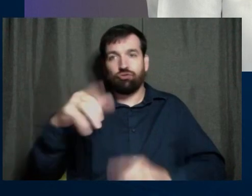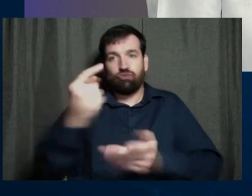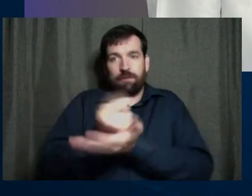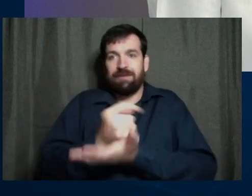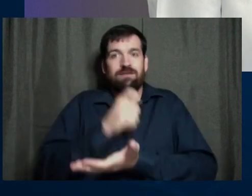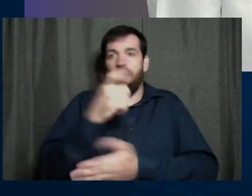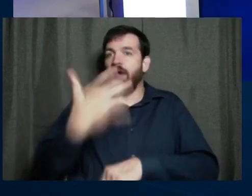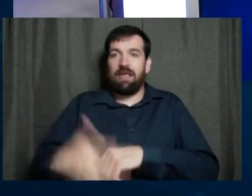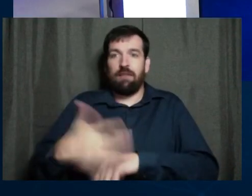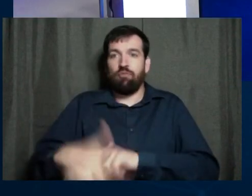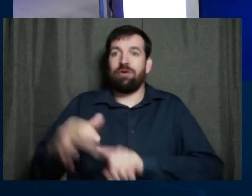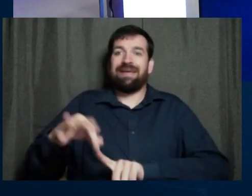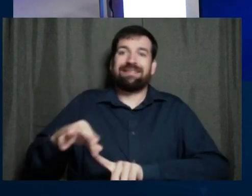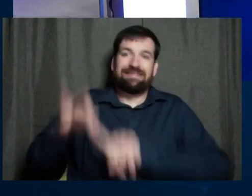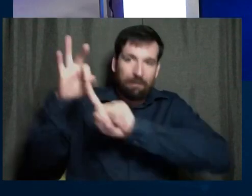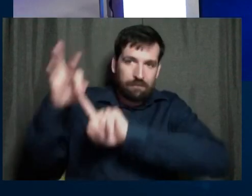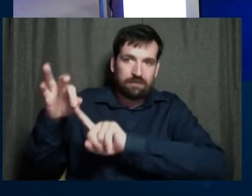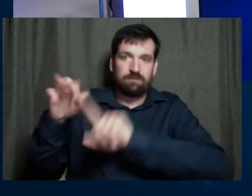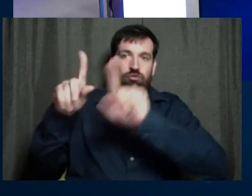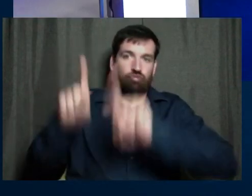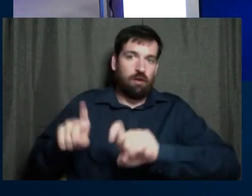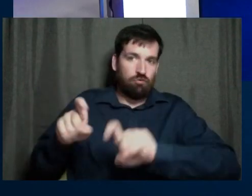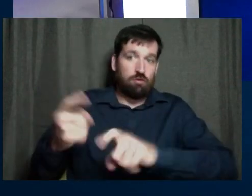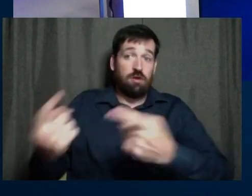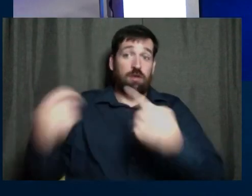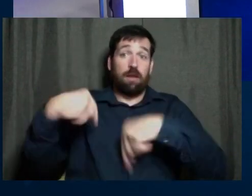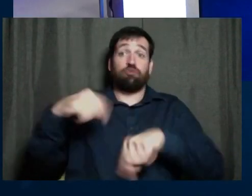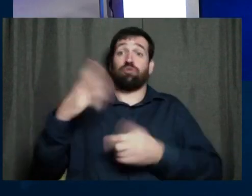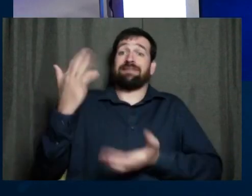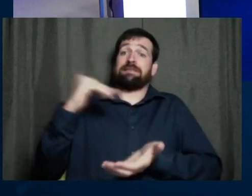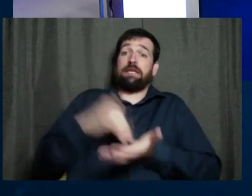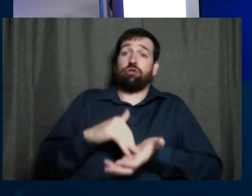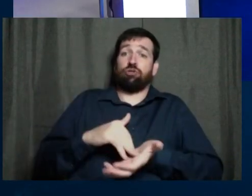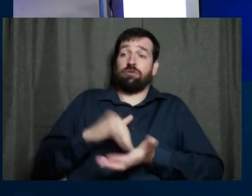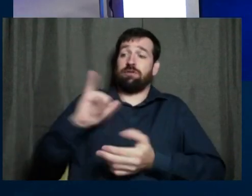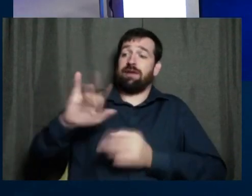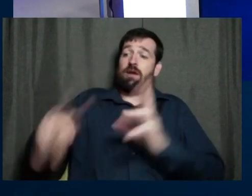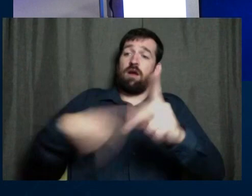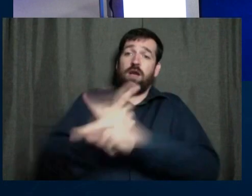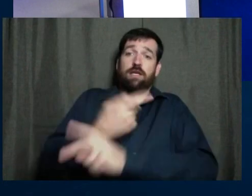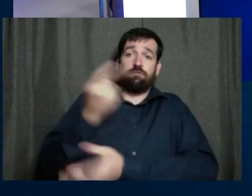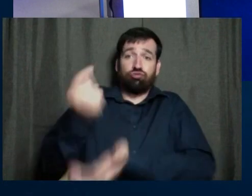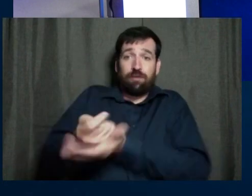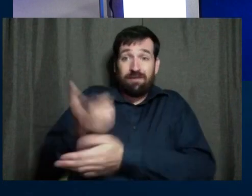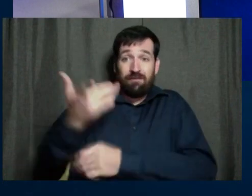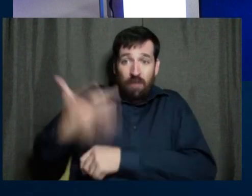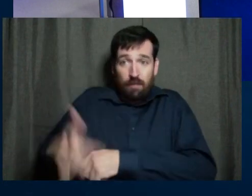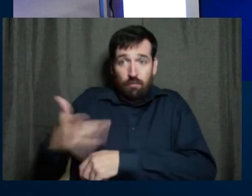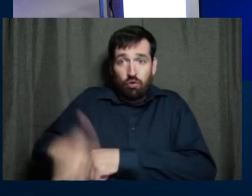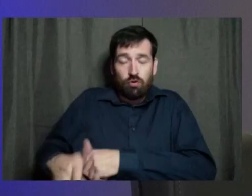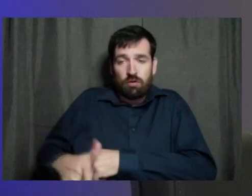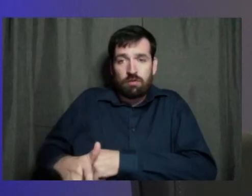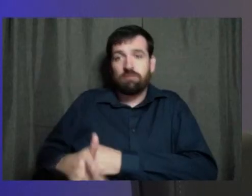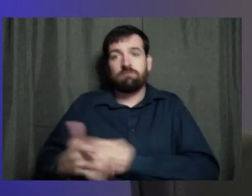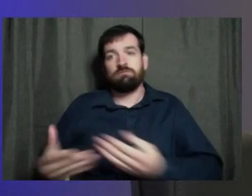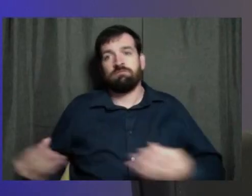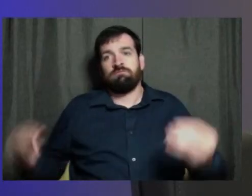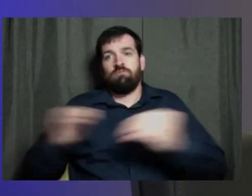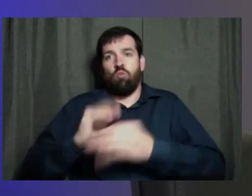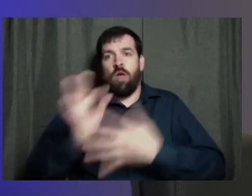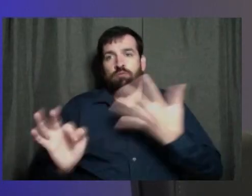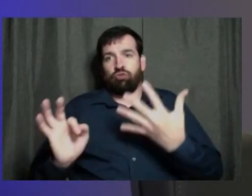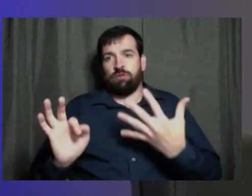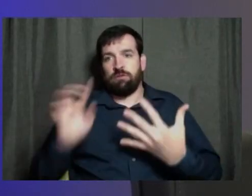clinical trial. So coming to a center where these types of treatment options are available, it gives us the opportunity to provide